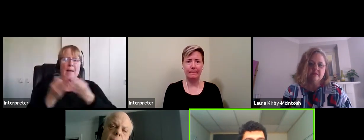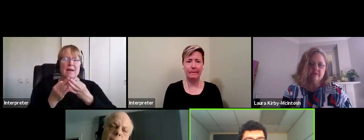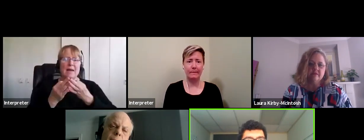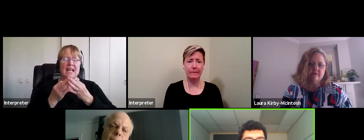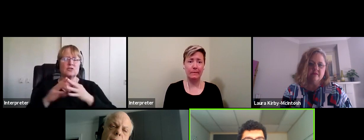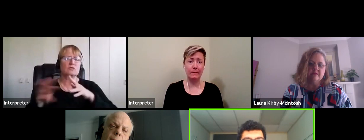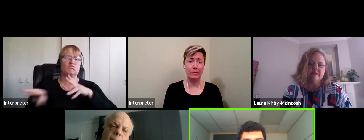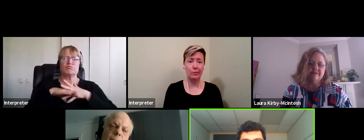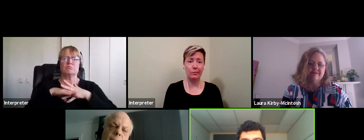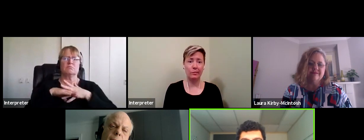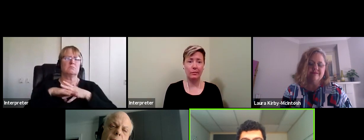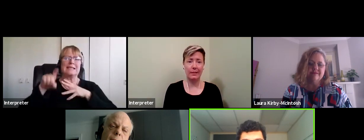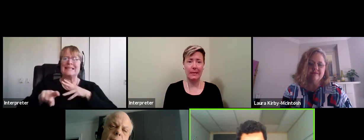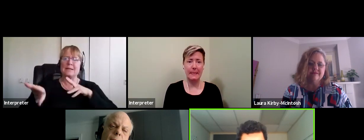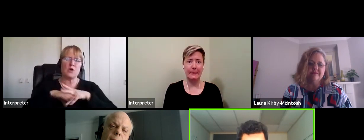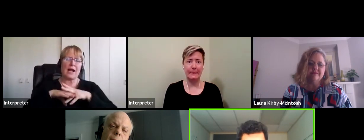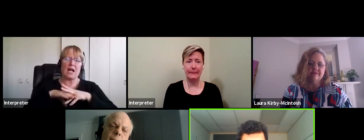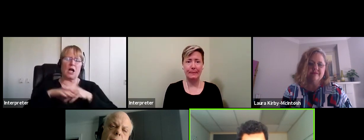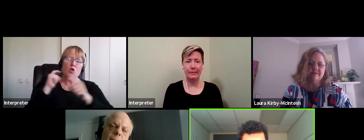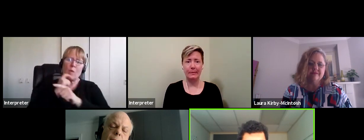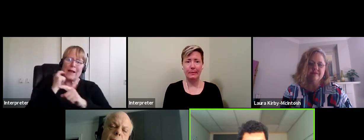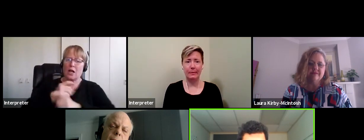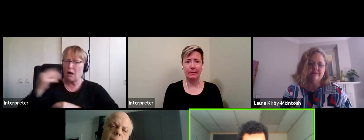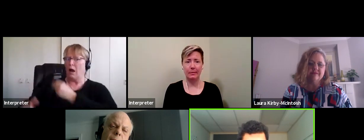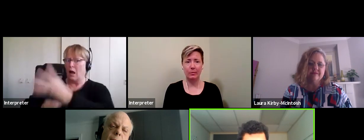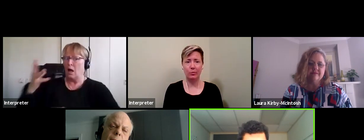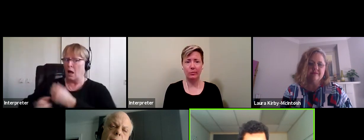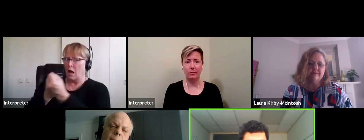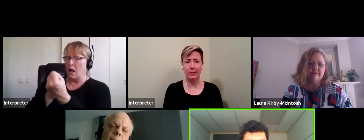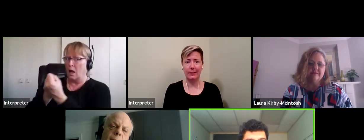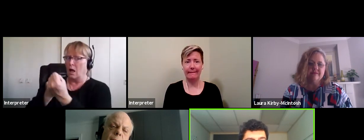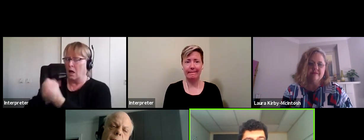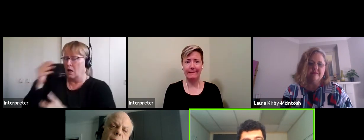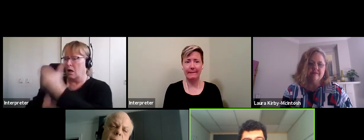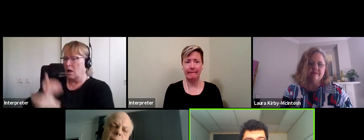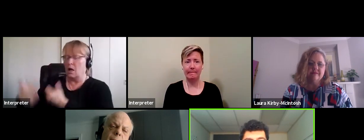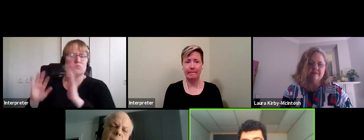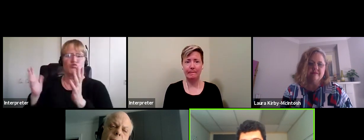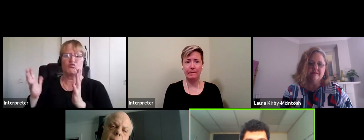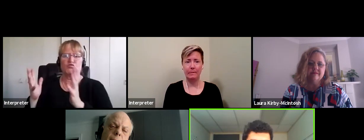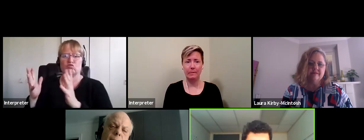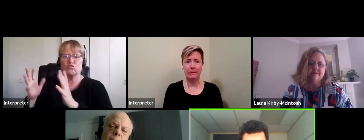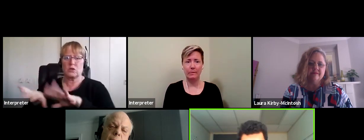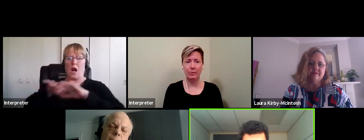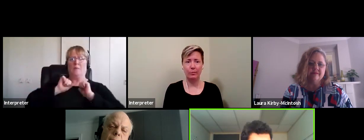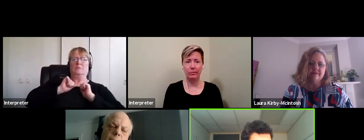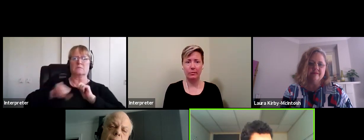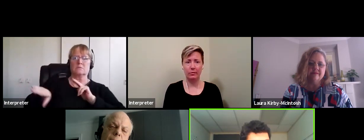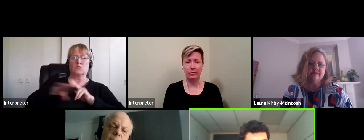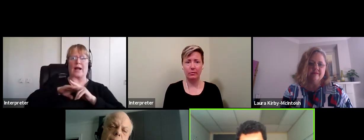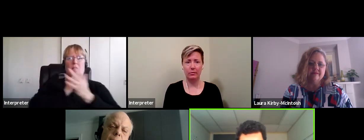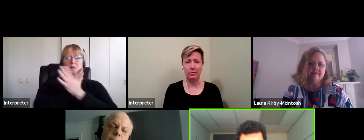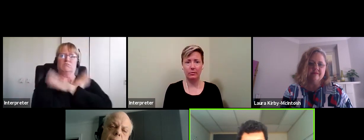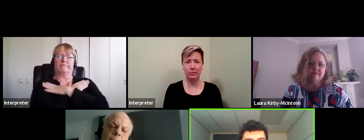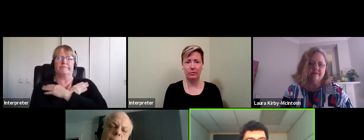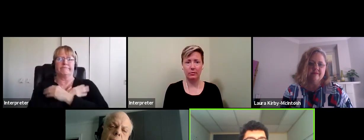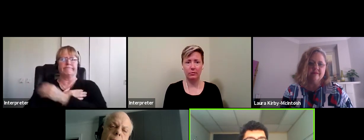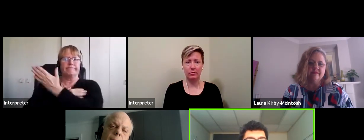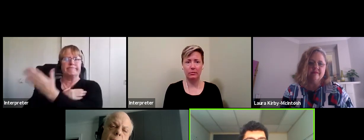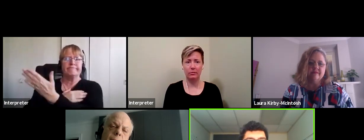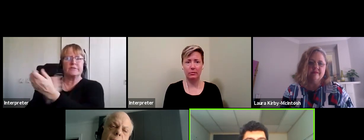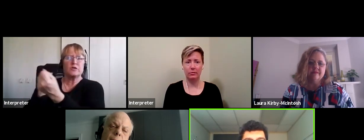is to say a break from the regular caregiving tasks associated with being a mom, dad, daughter,